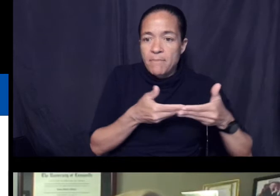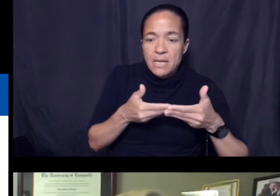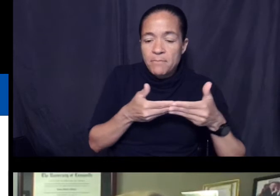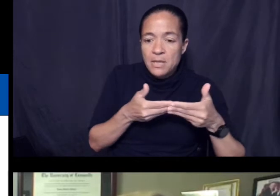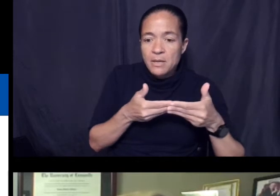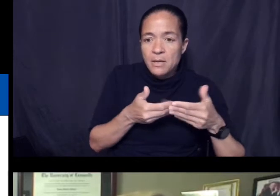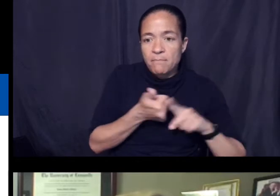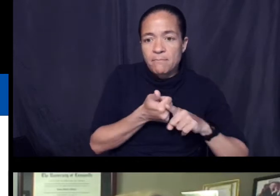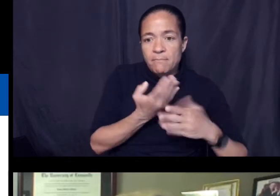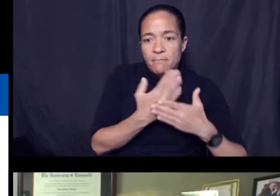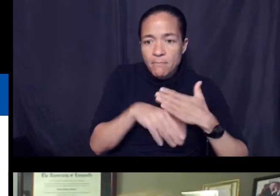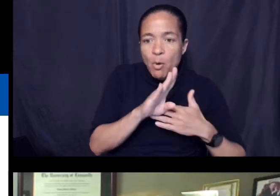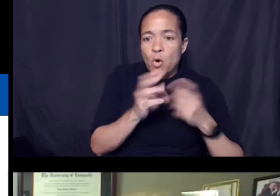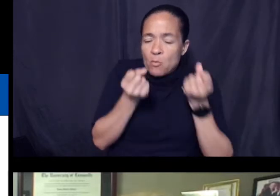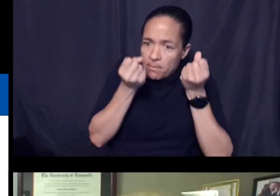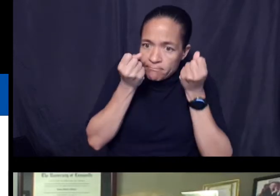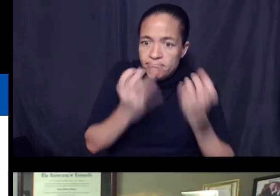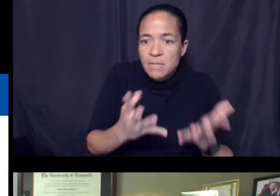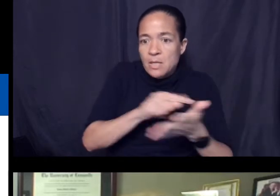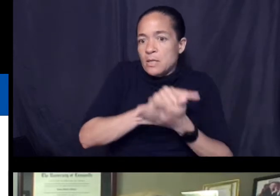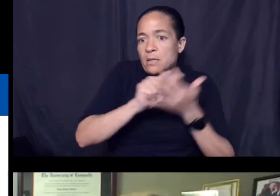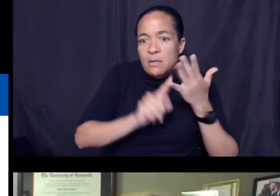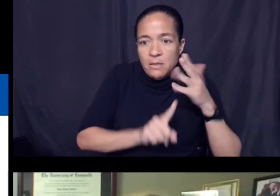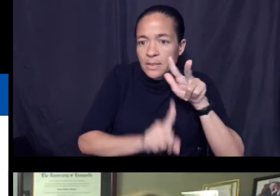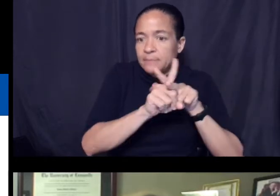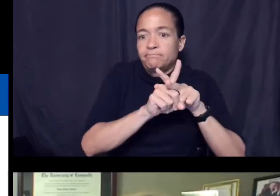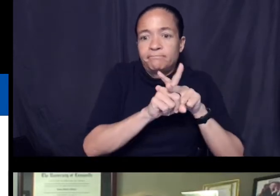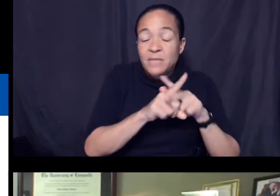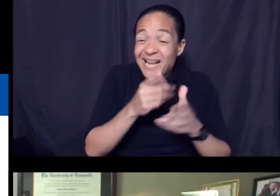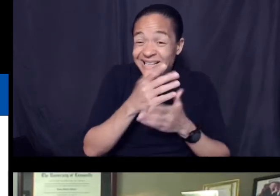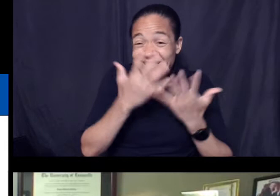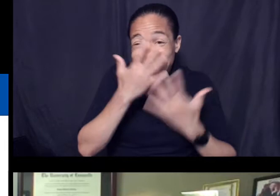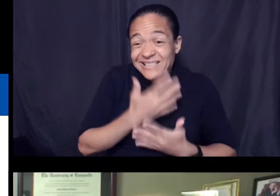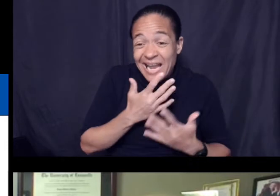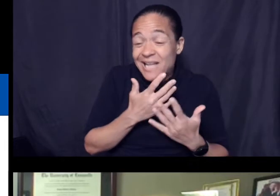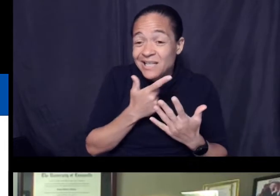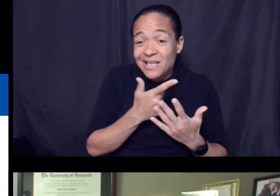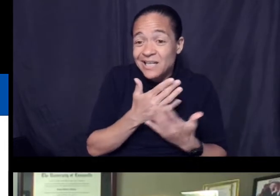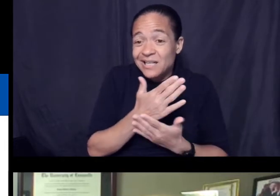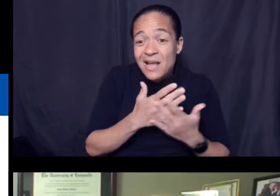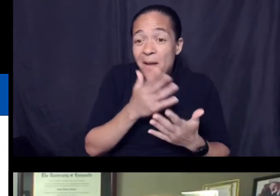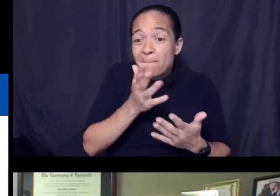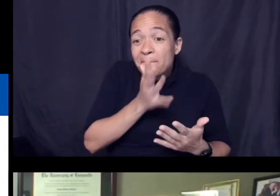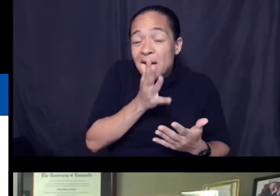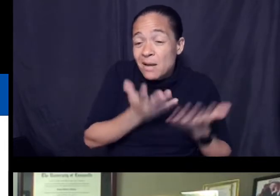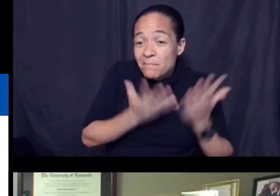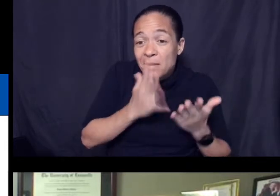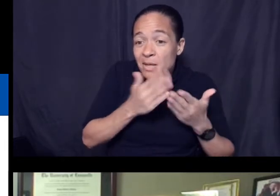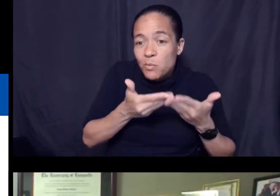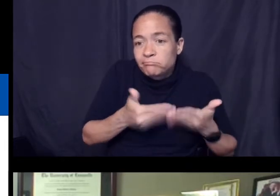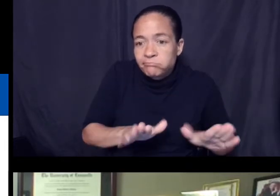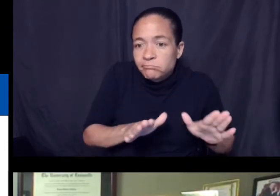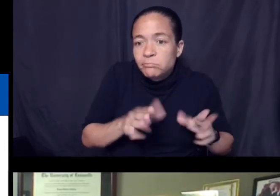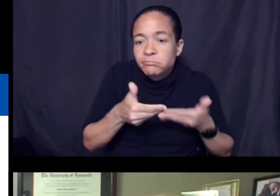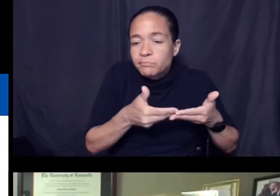that are born very symptomatic. And sadly, some infants may not even make it to term. So mom may have a miscarriage or